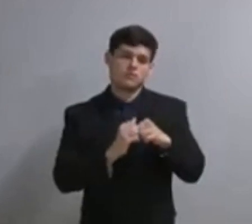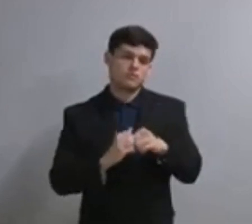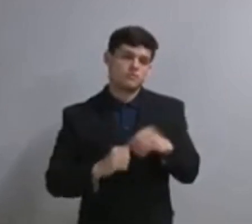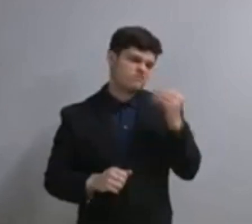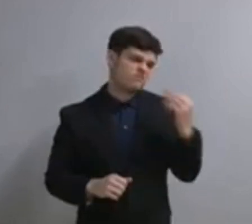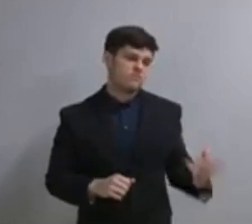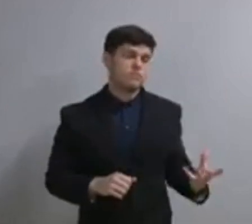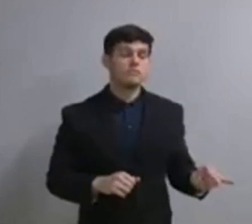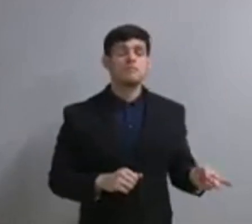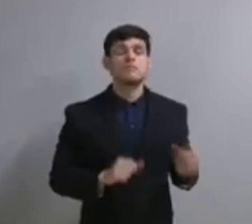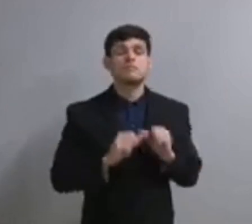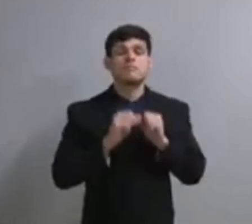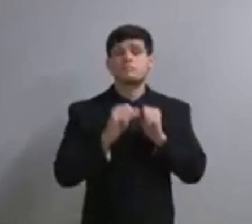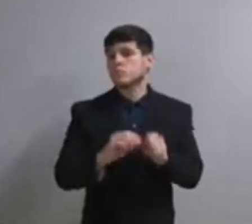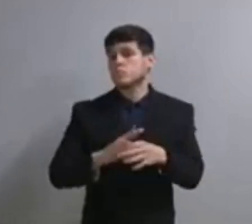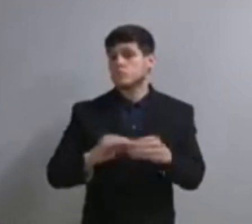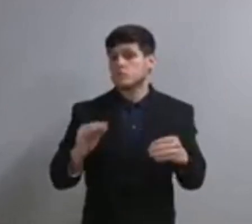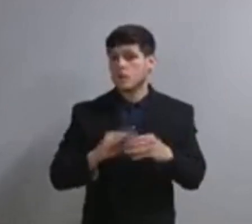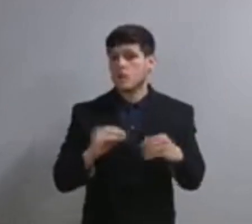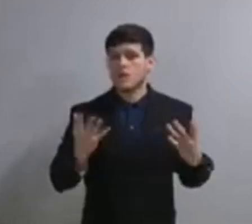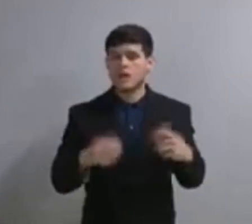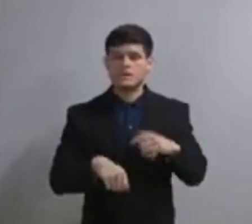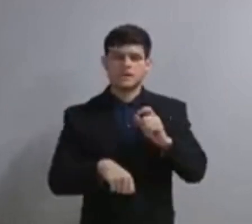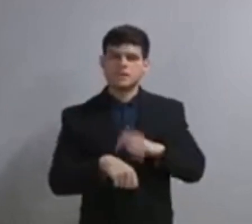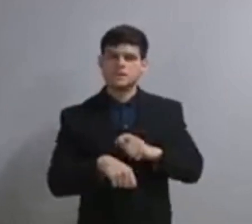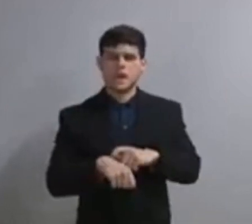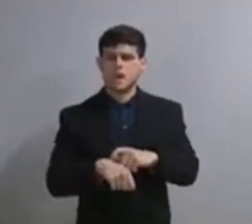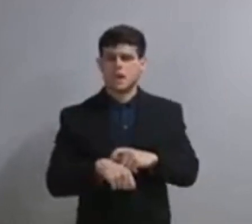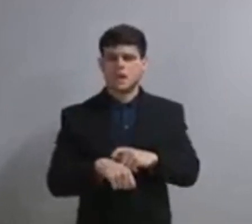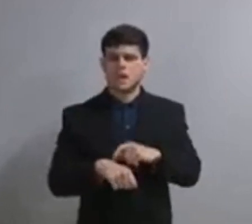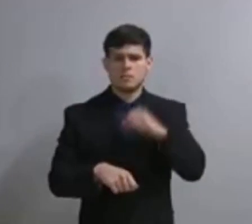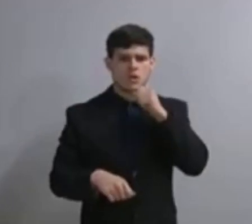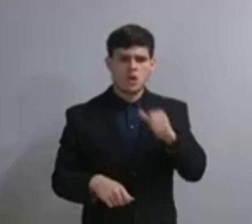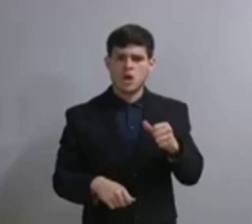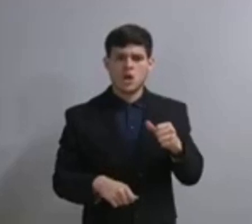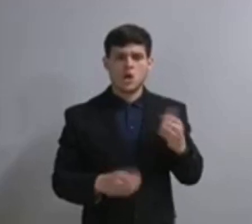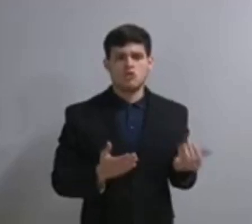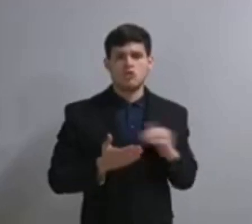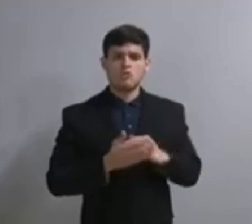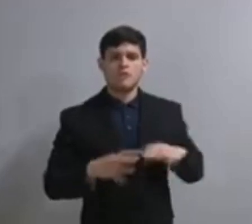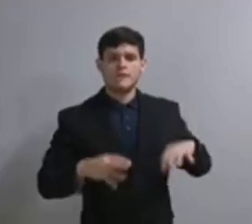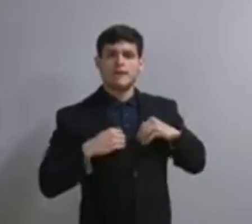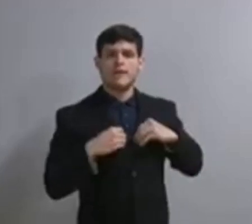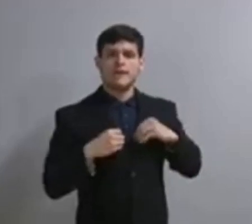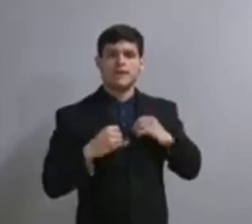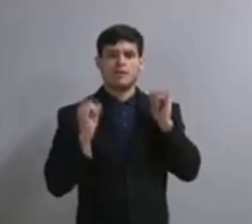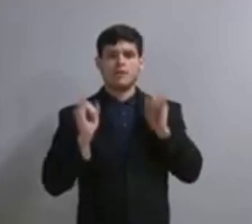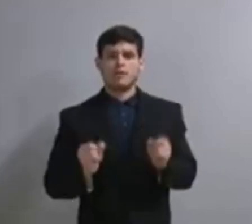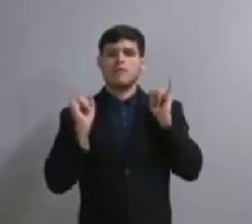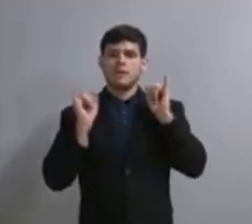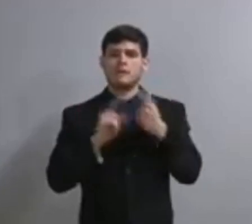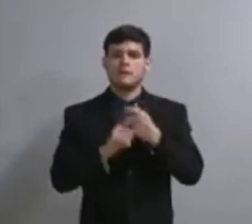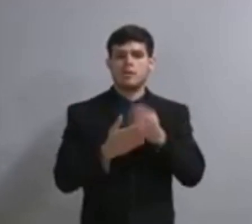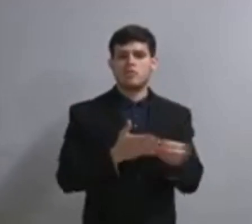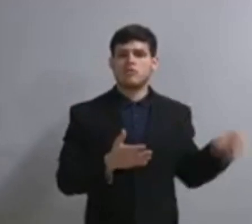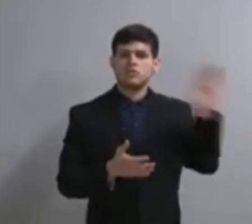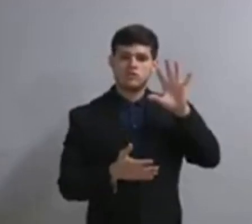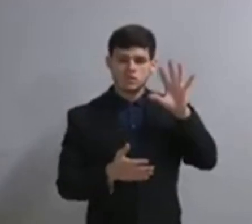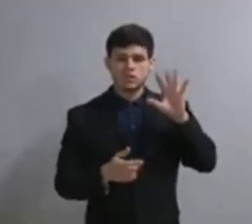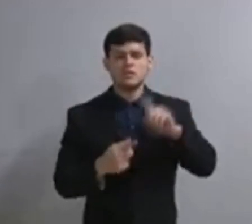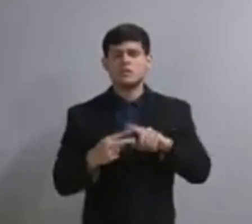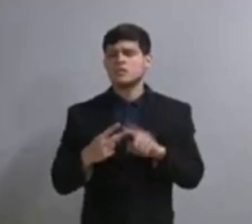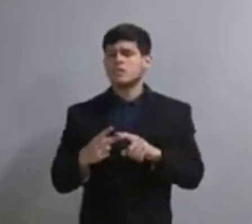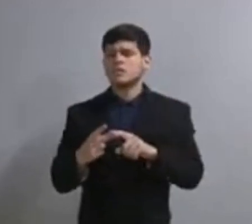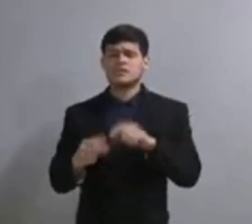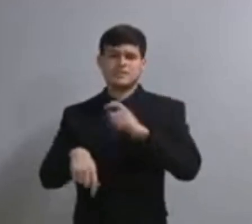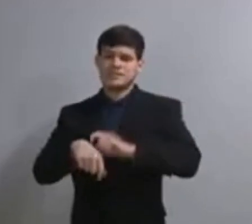Then he continued, "Time did not regain our independence from the British, and time